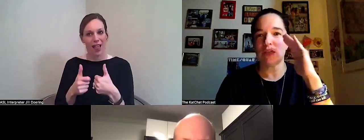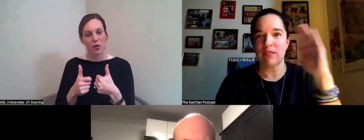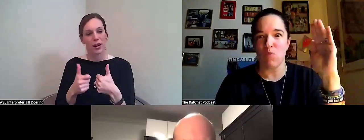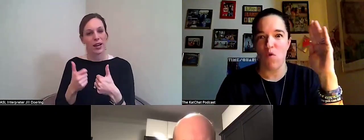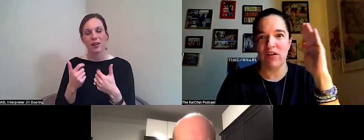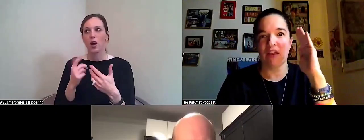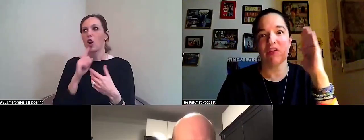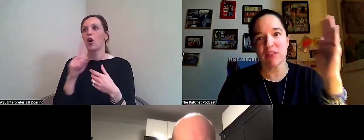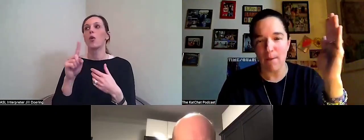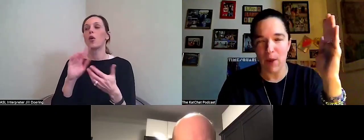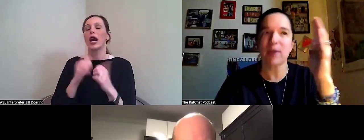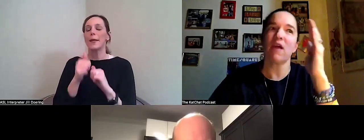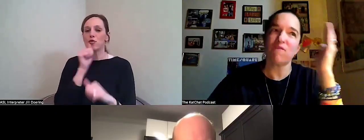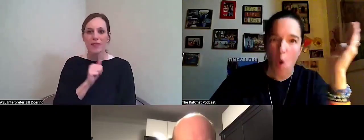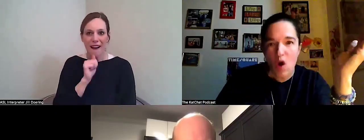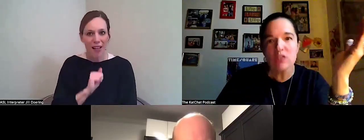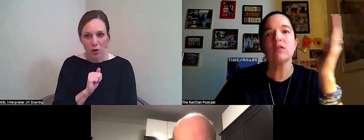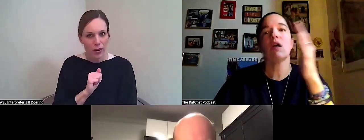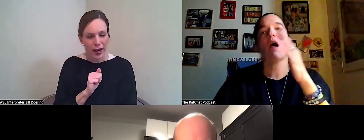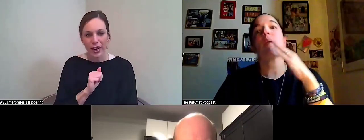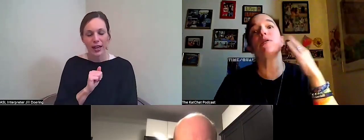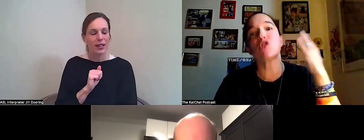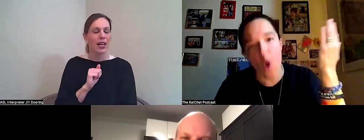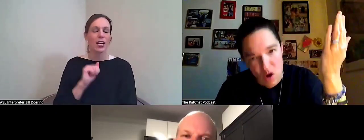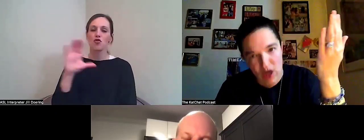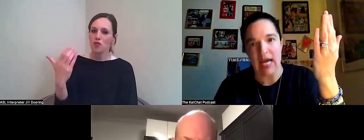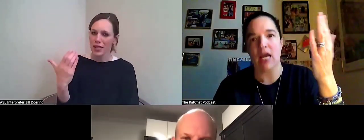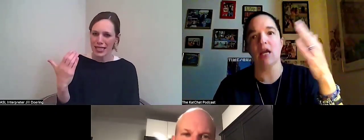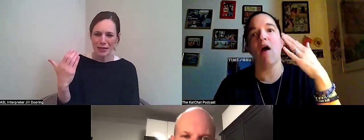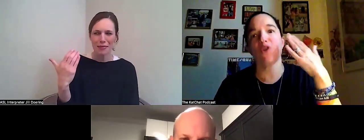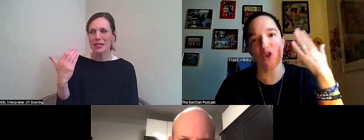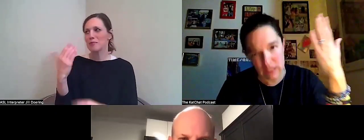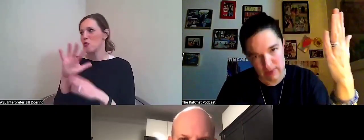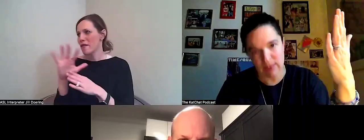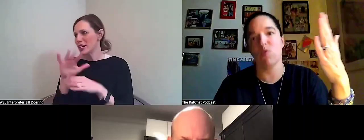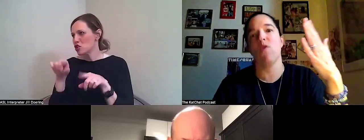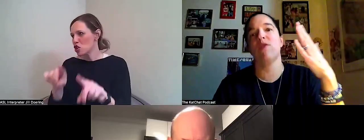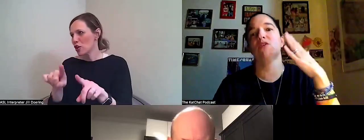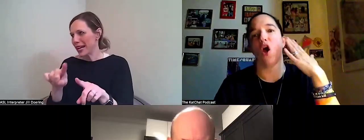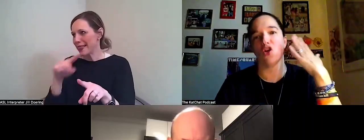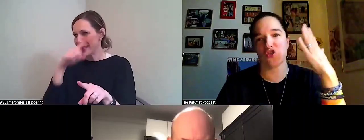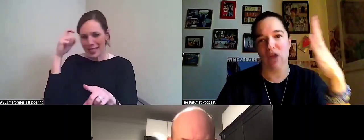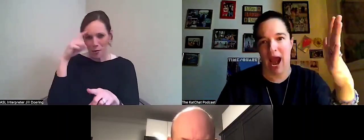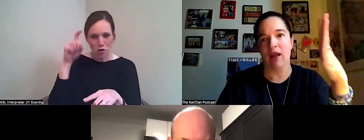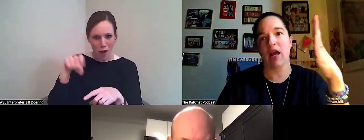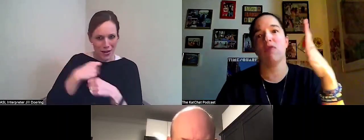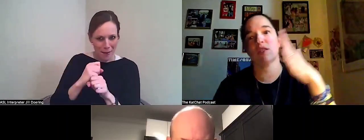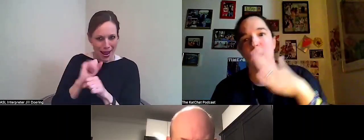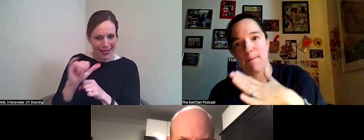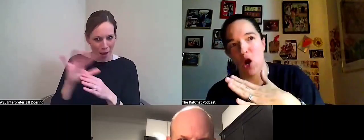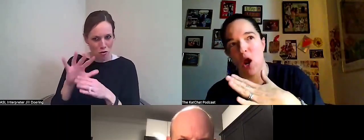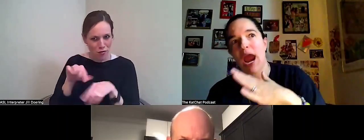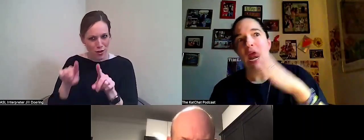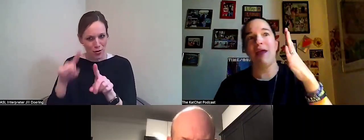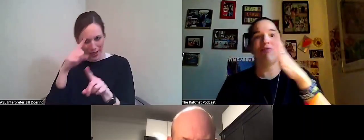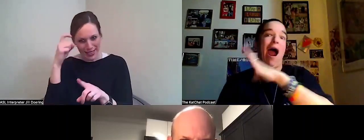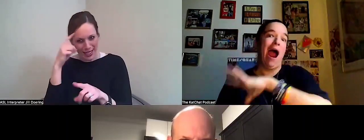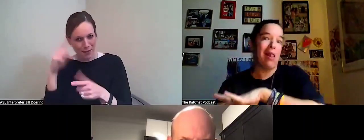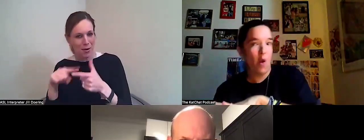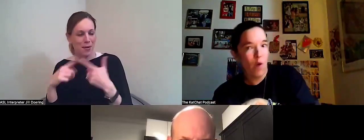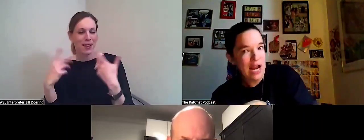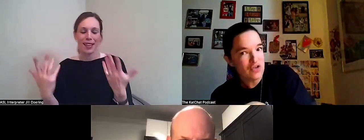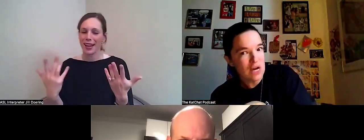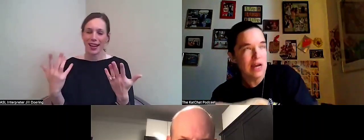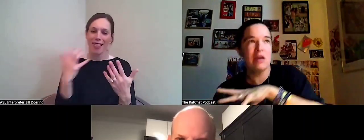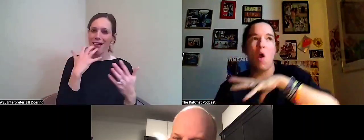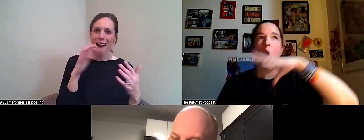any Christmas movie to the summer because, of course, the majority of Christmas movies are shot in the summer in the